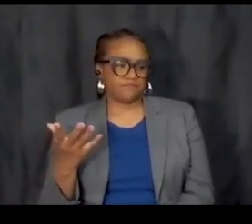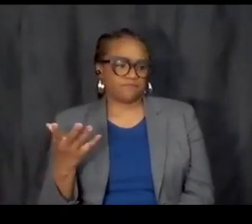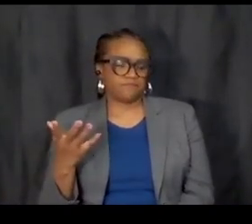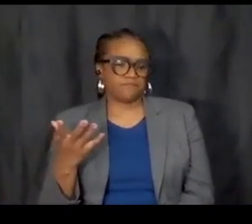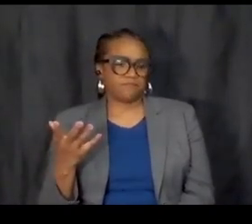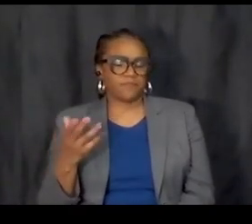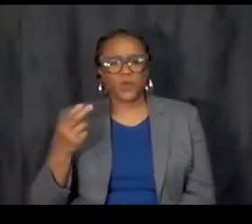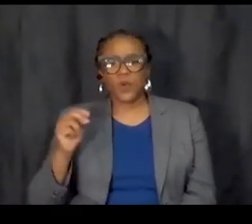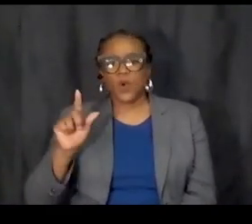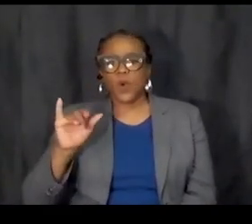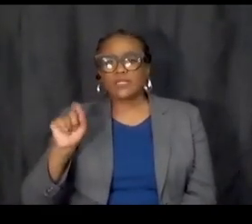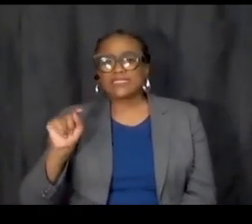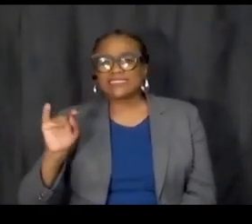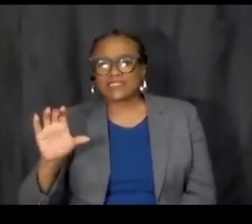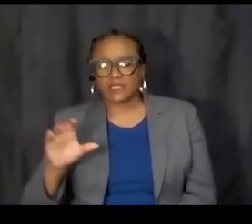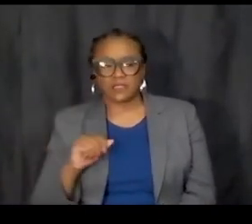holistic and